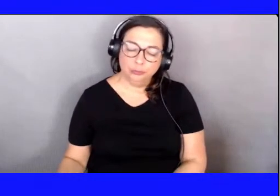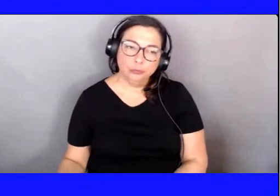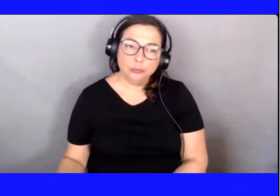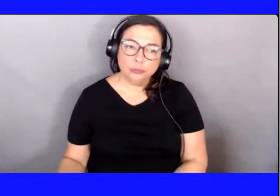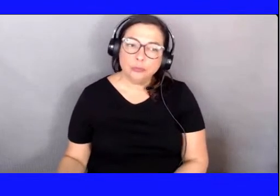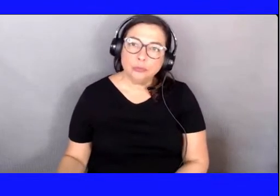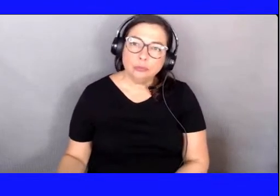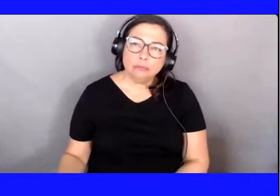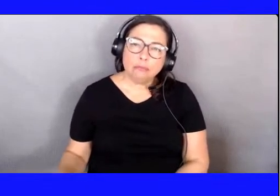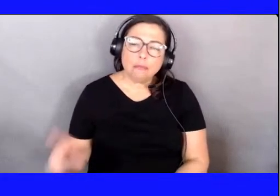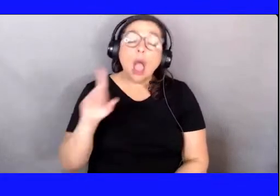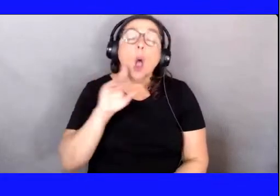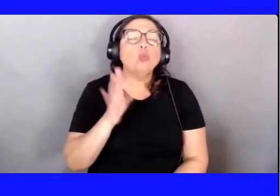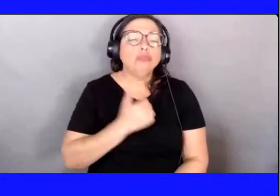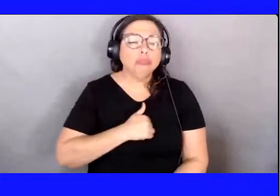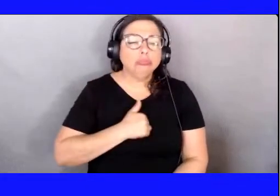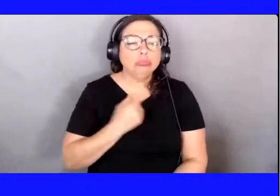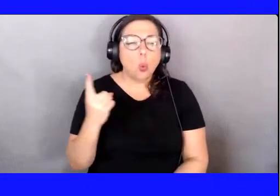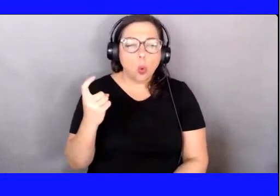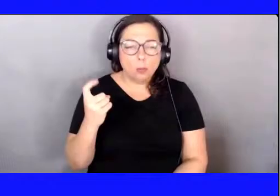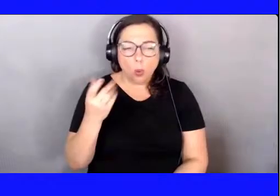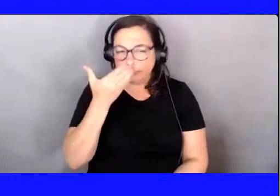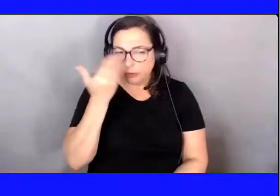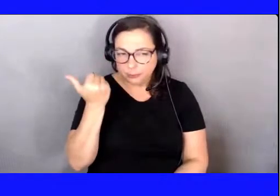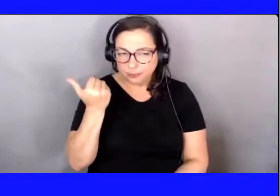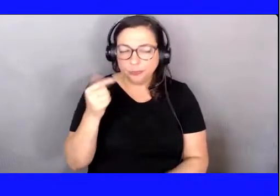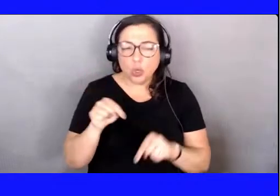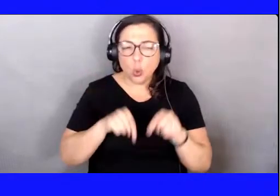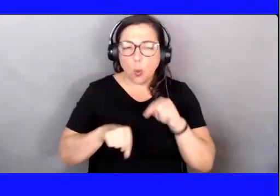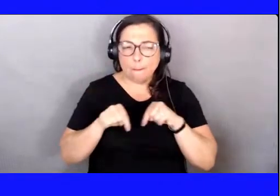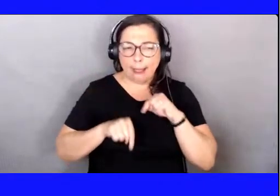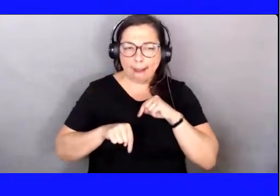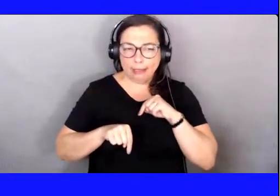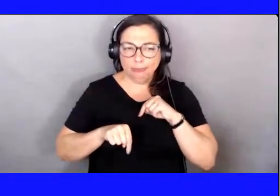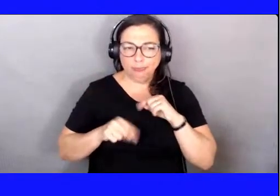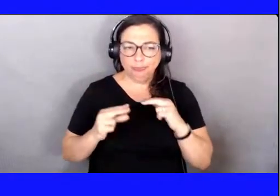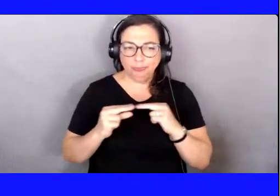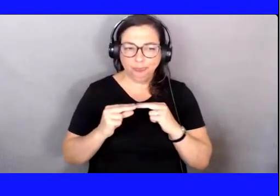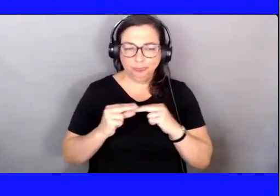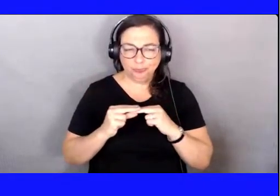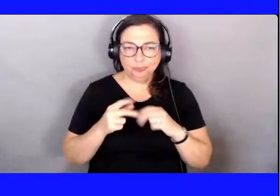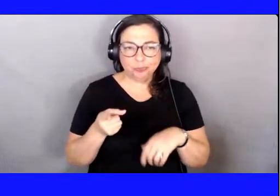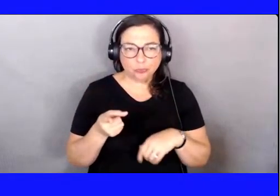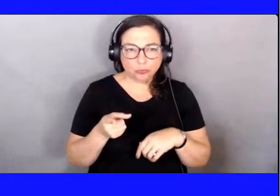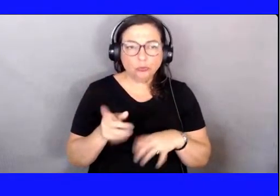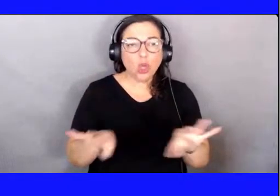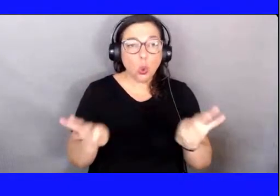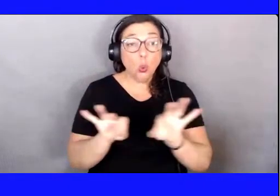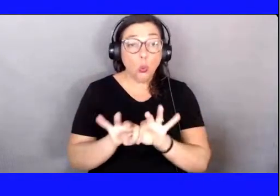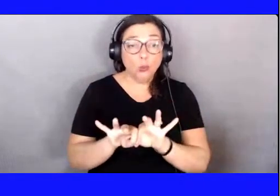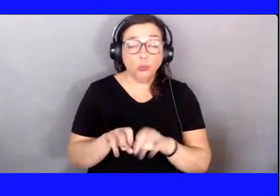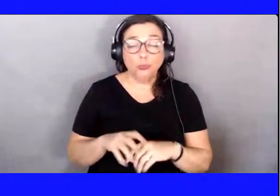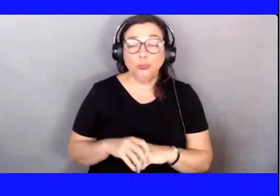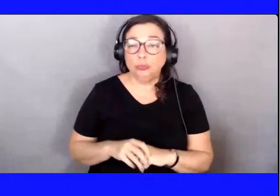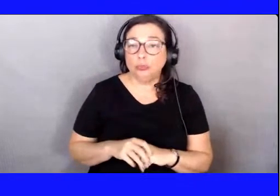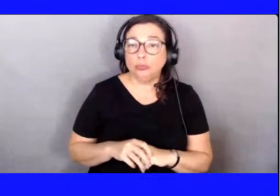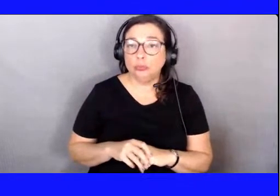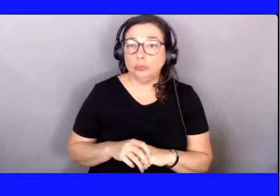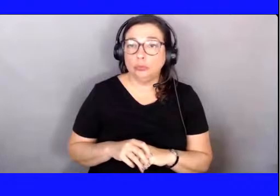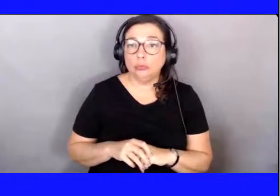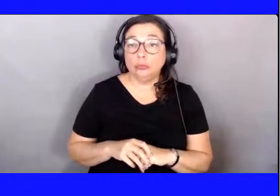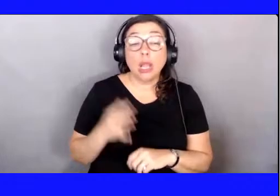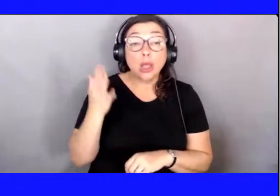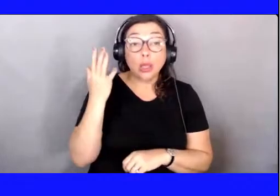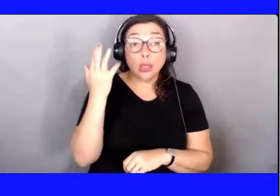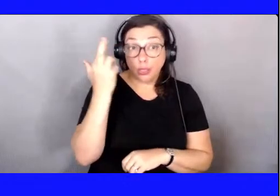Think that, oh, sorry, one thing if we could go back for 1 second, and it's critical. So what makes supportive housing